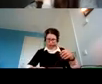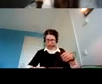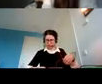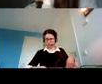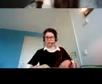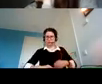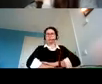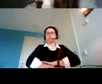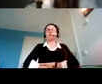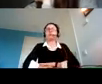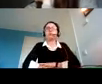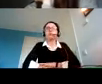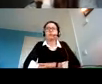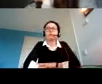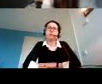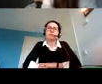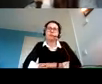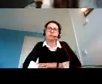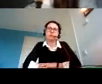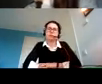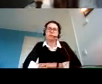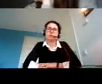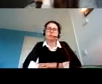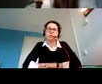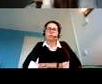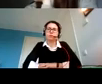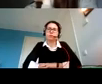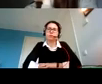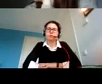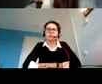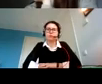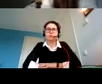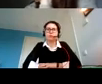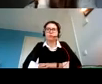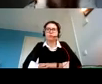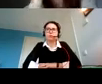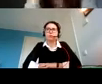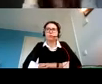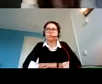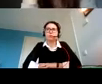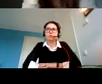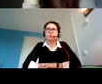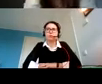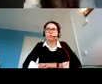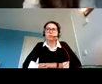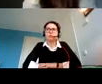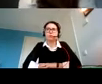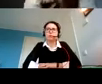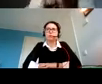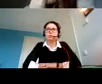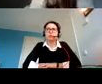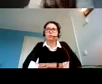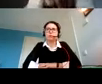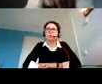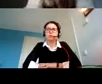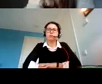proof. And secondly, there was also a legal debate on admissibility of civil